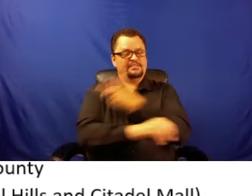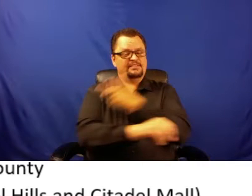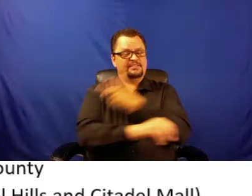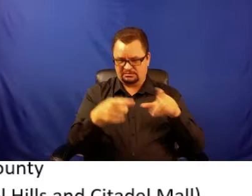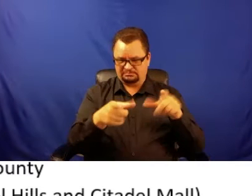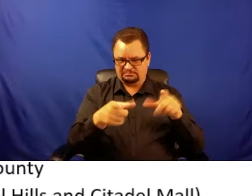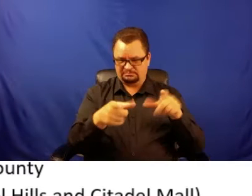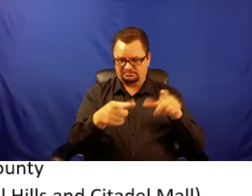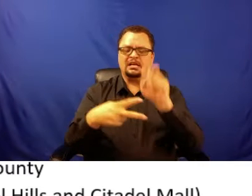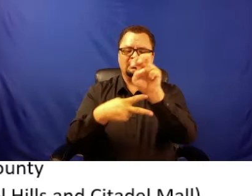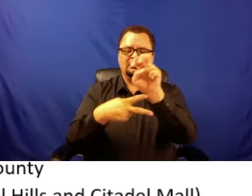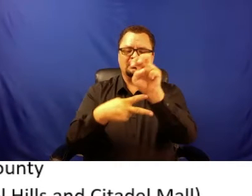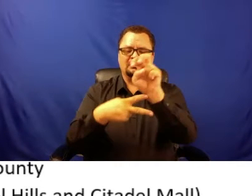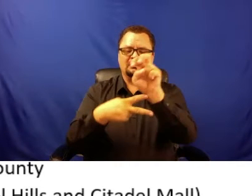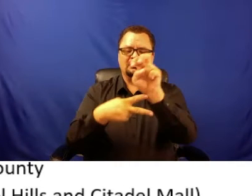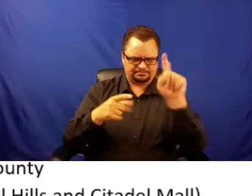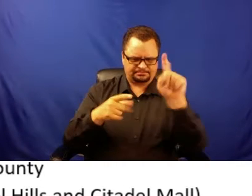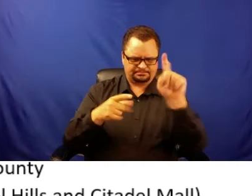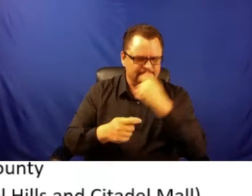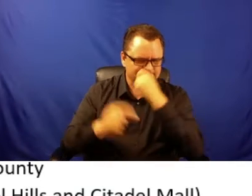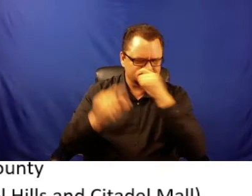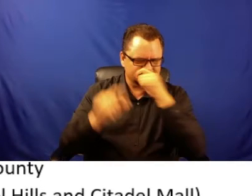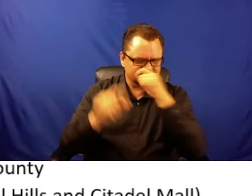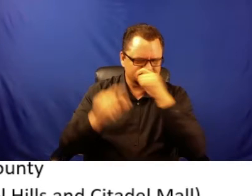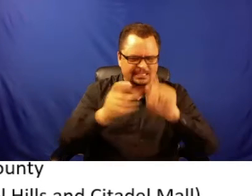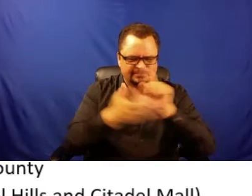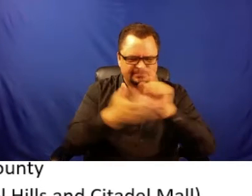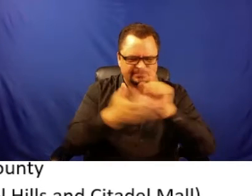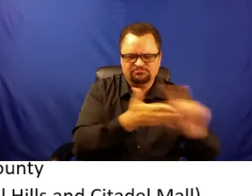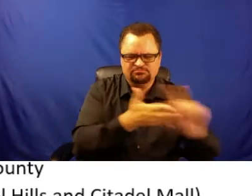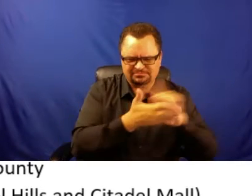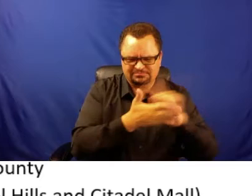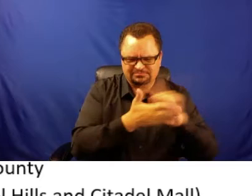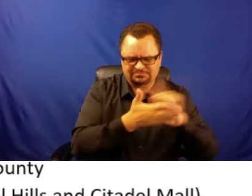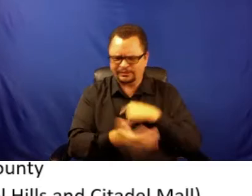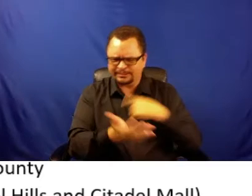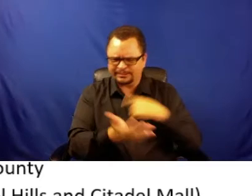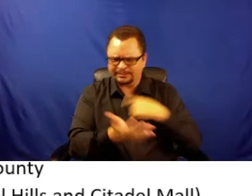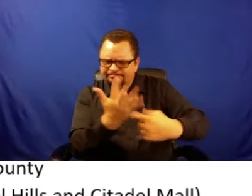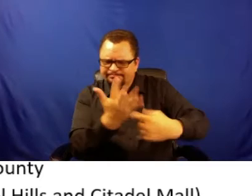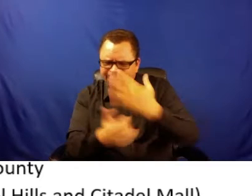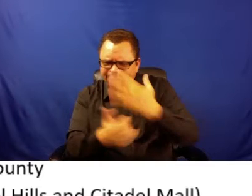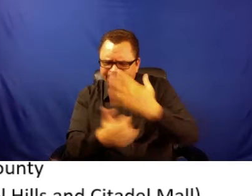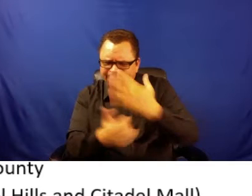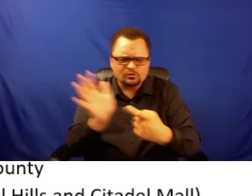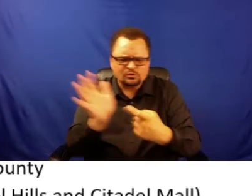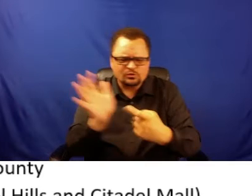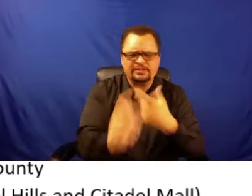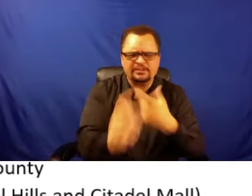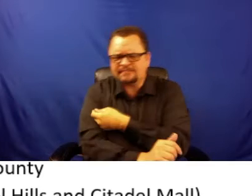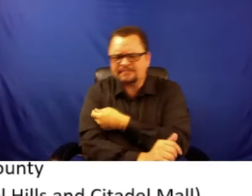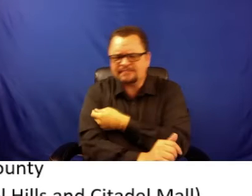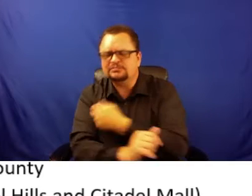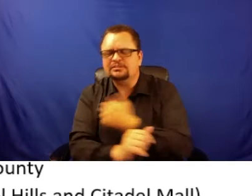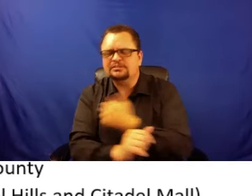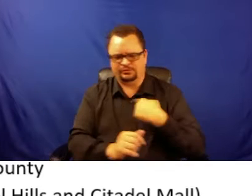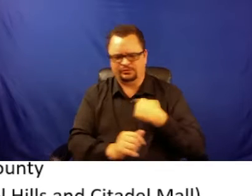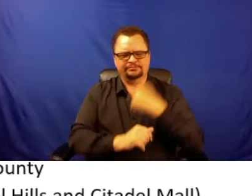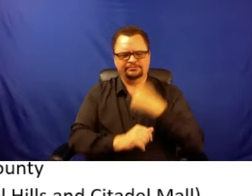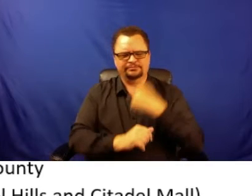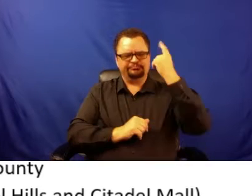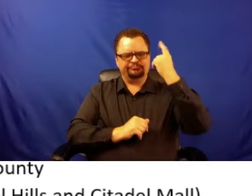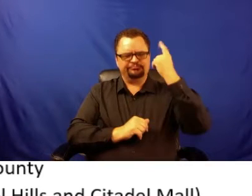about around the mandate and vaccinating, but I think it's really important to point out too that there's also an option to get tested for those